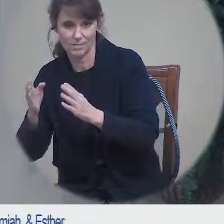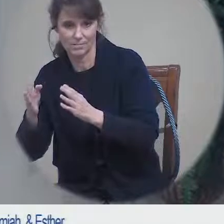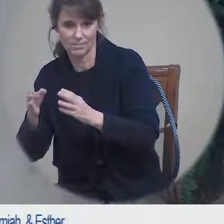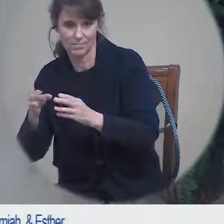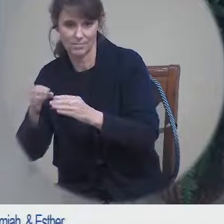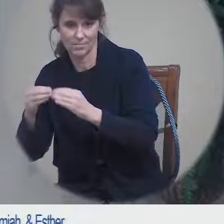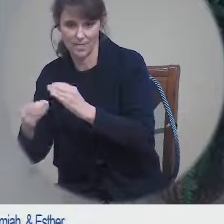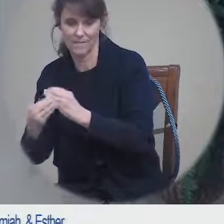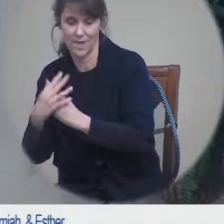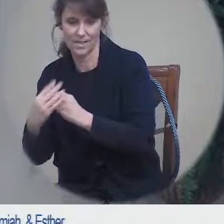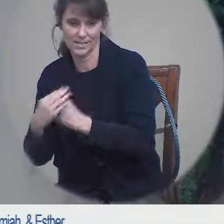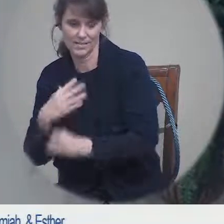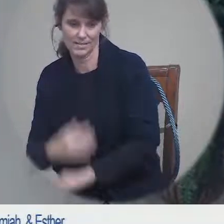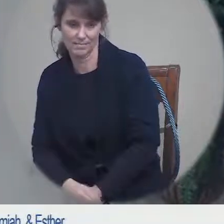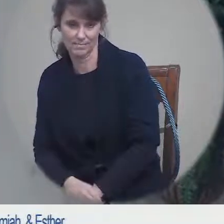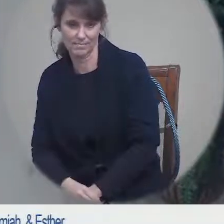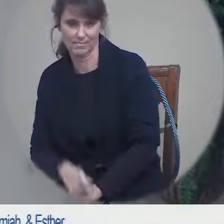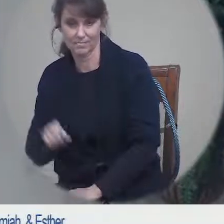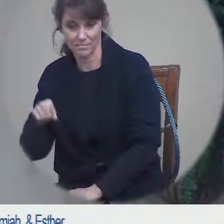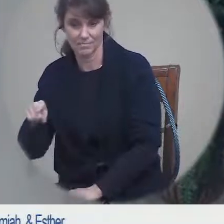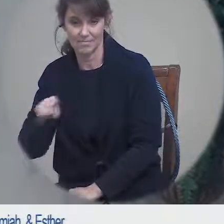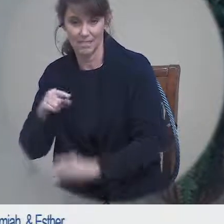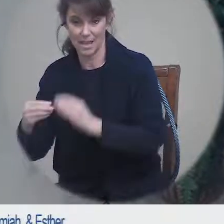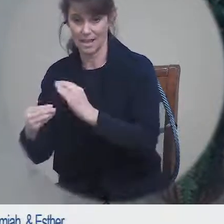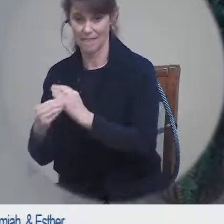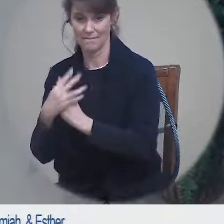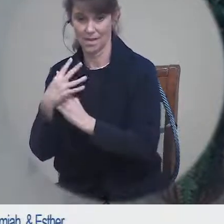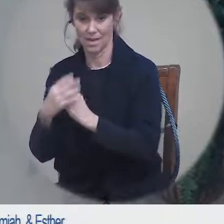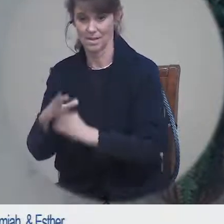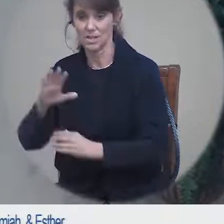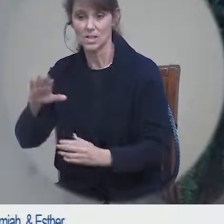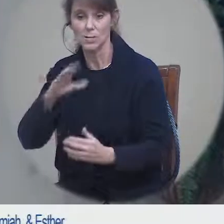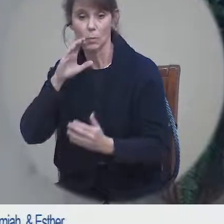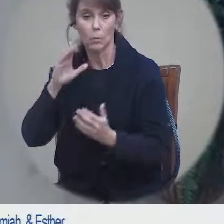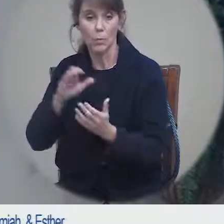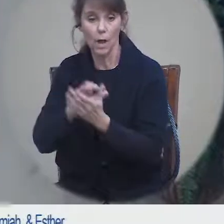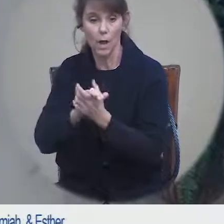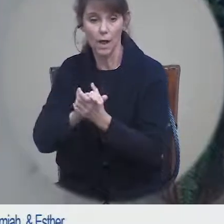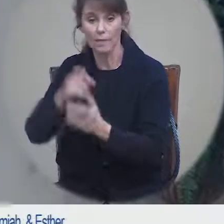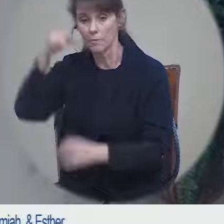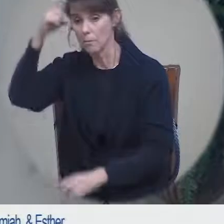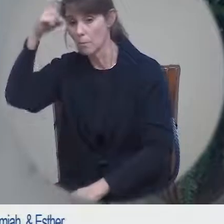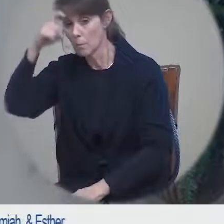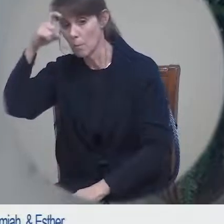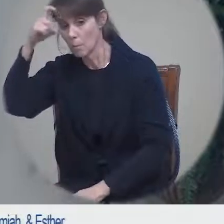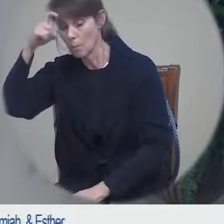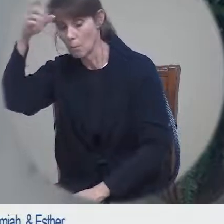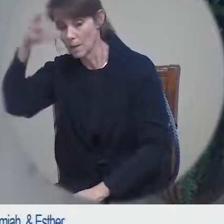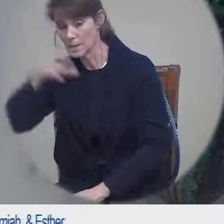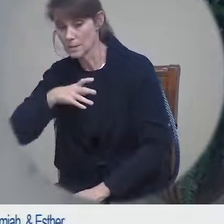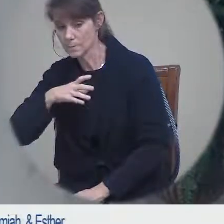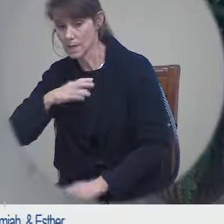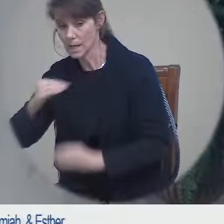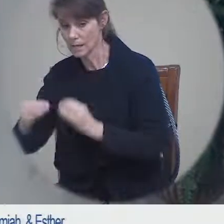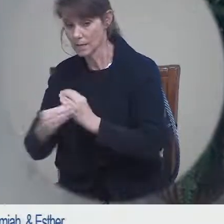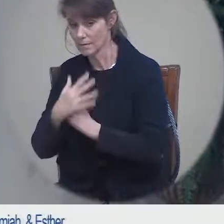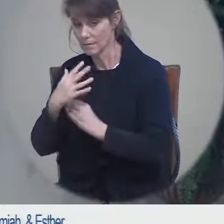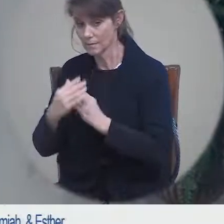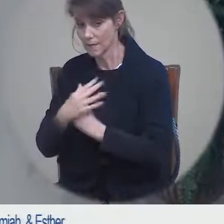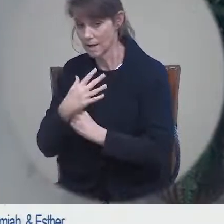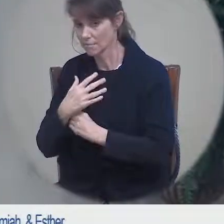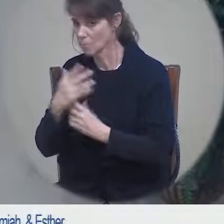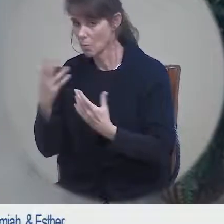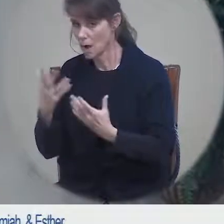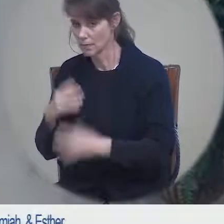And notice what the counsel was, even of his wife. If Mordecai, before whom you have begun to